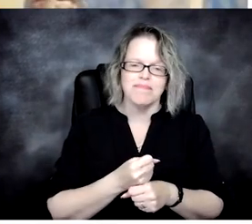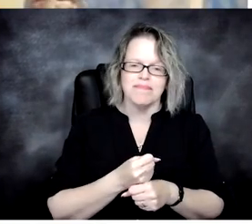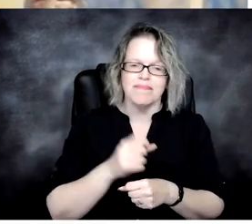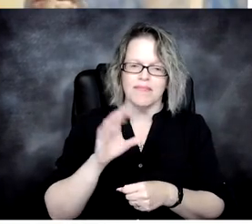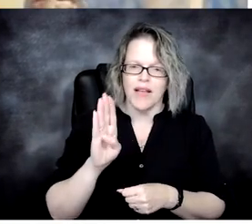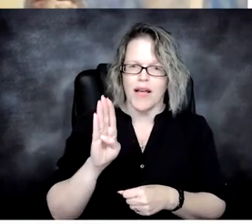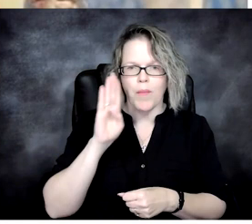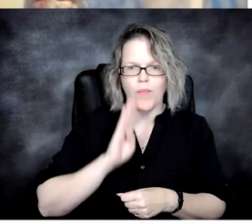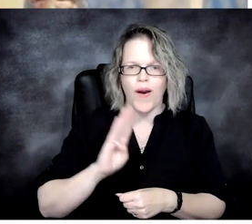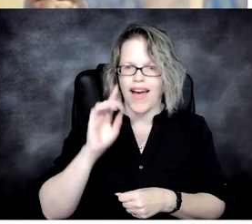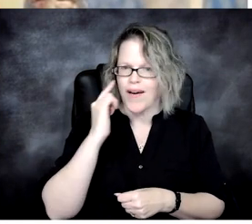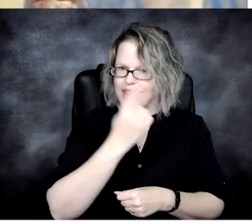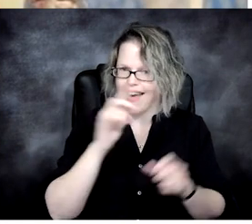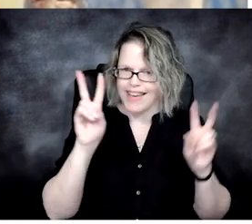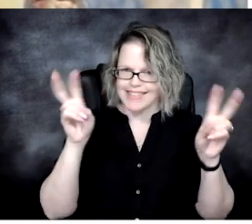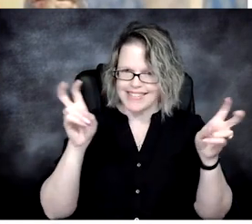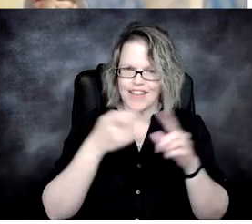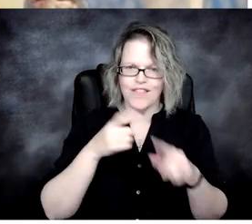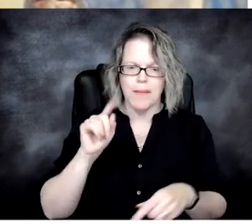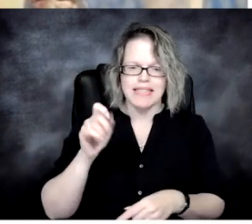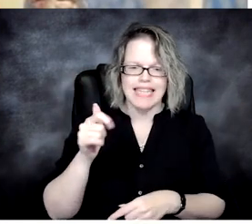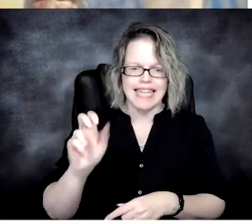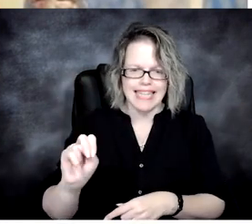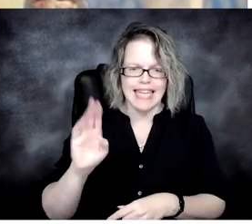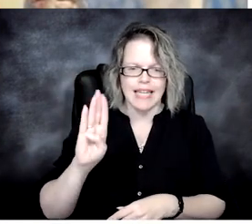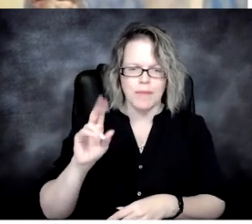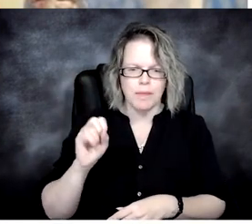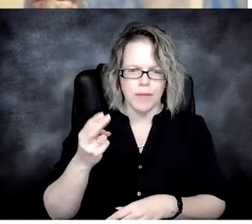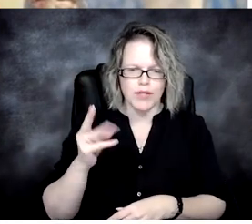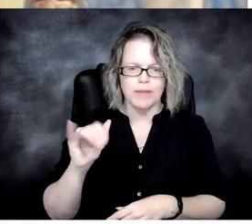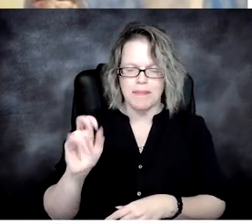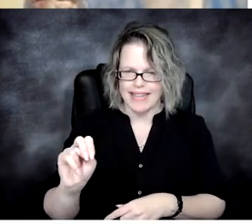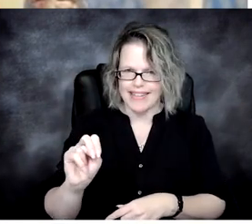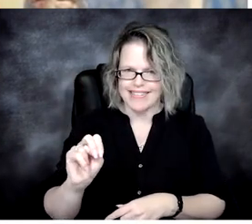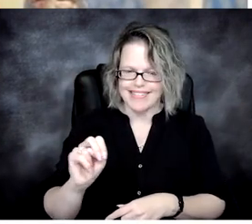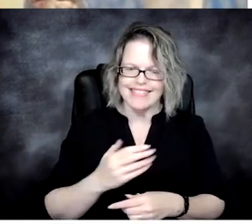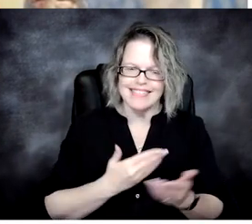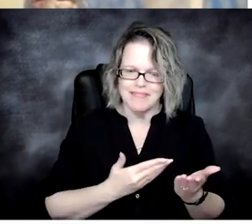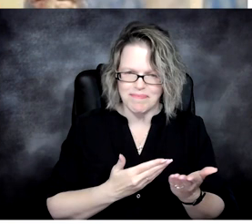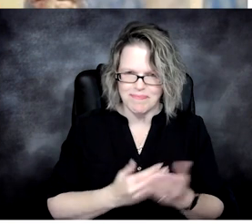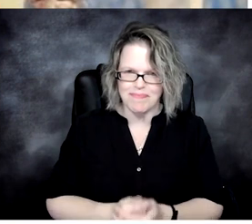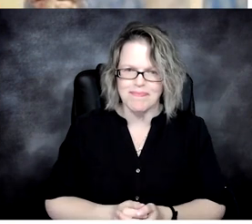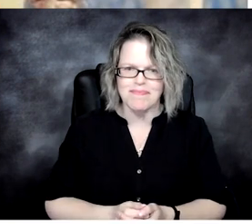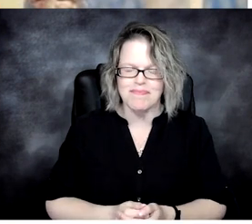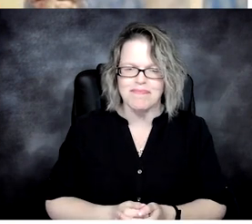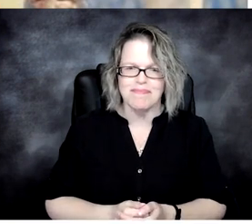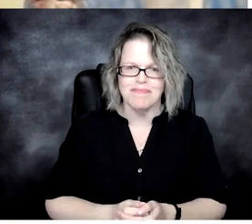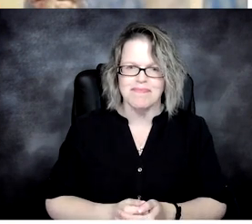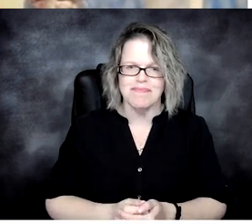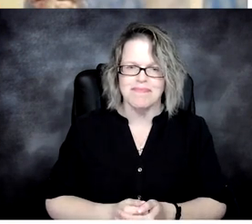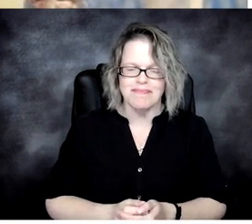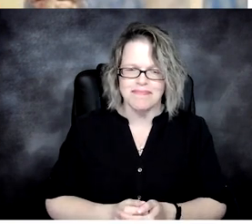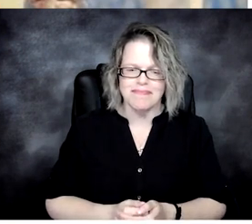is Brown Eyes by Tegan Bushman in Miss Jones's class at Chiawana High School in Pasco School